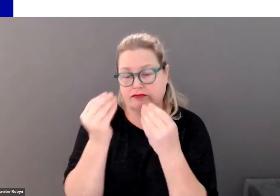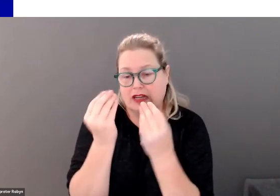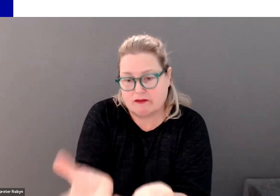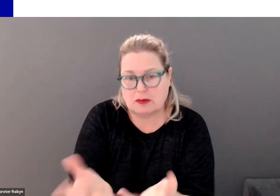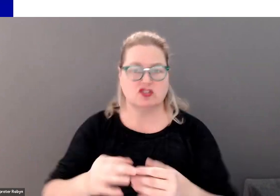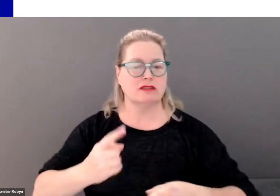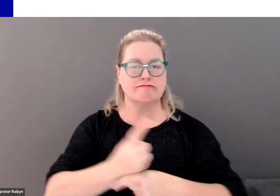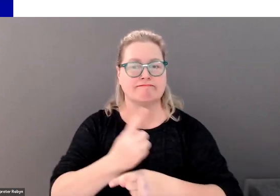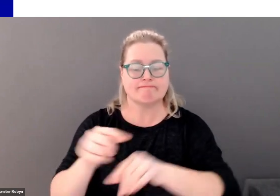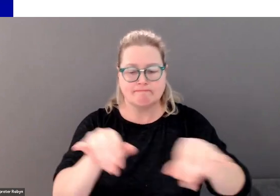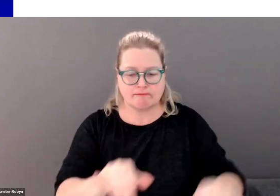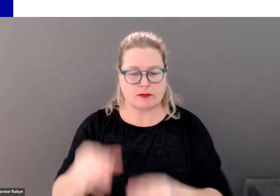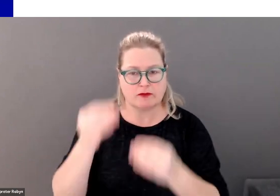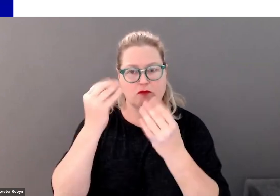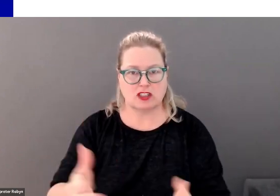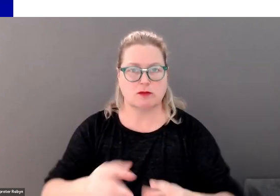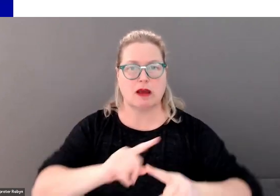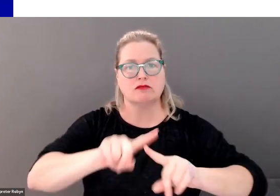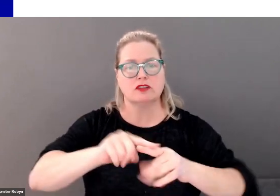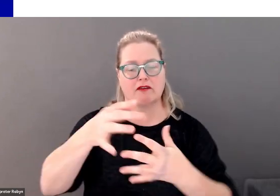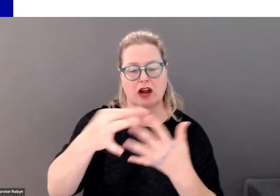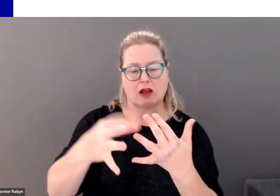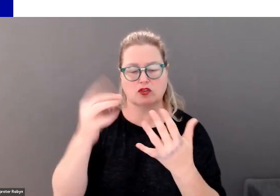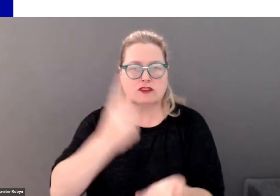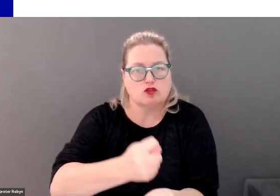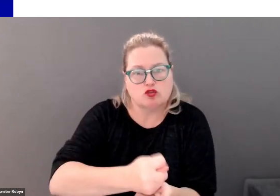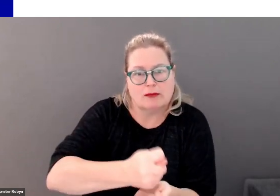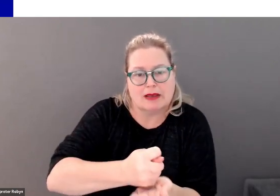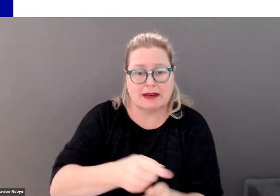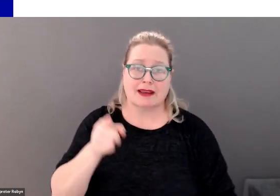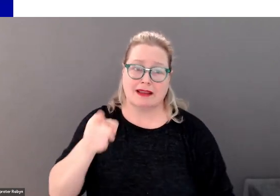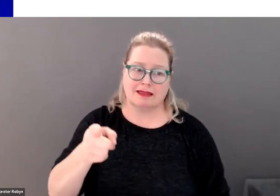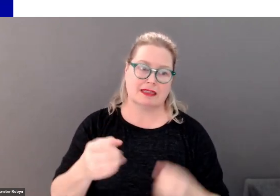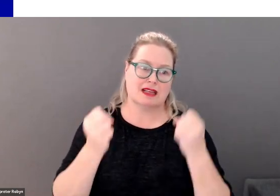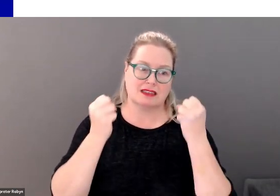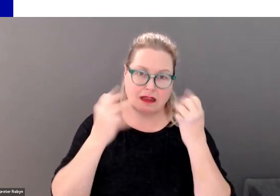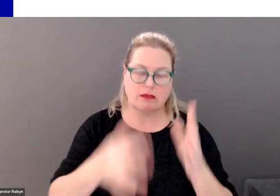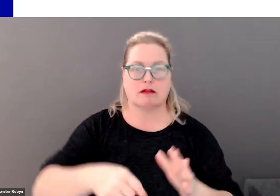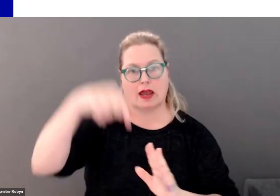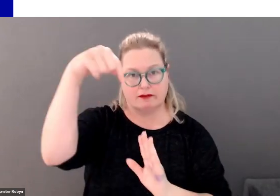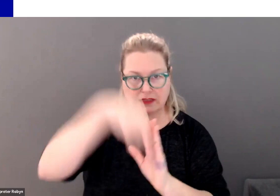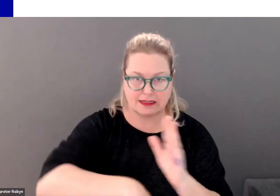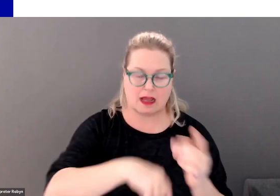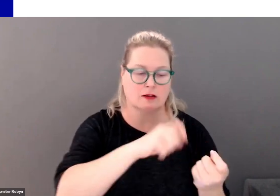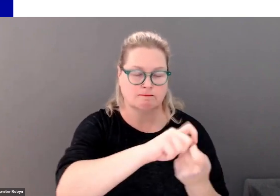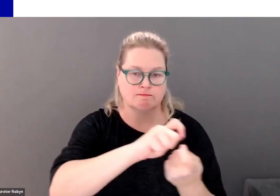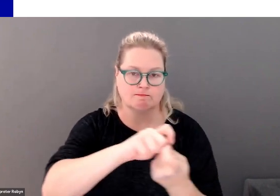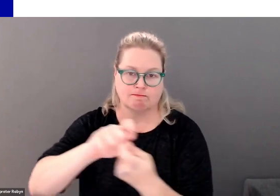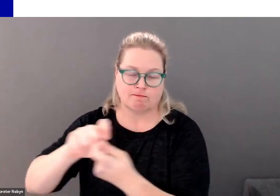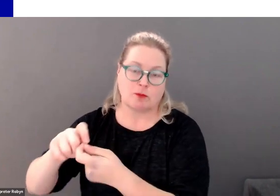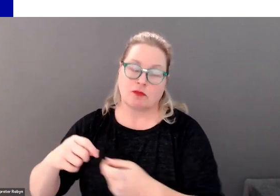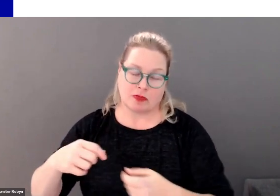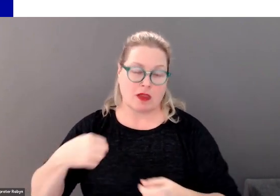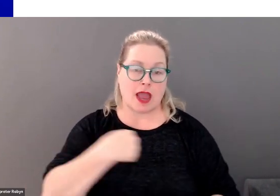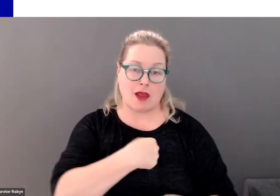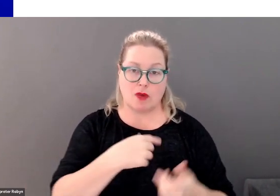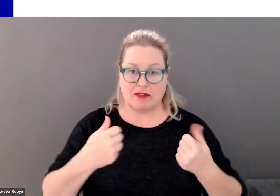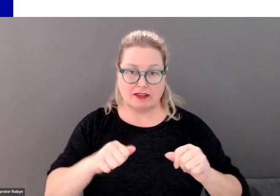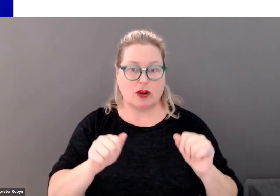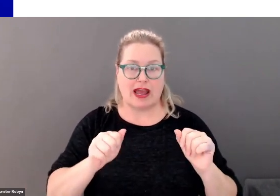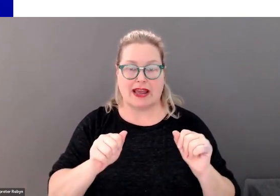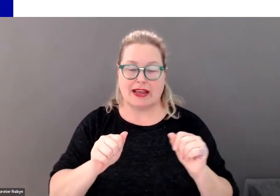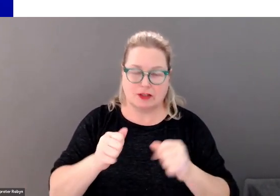typical information about treatment. There's a lot of details in this provision, and we have attempted to navigate case